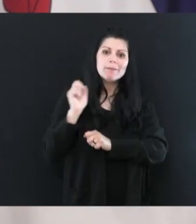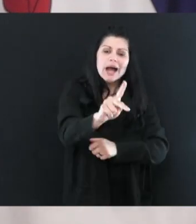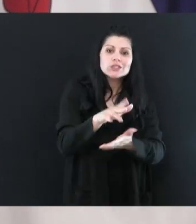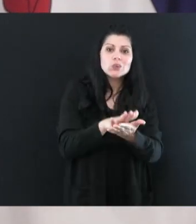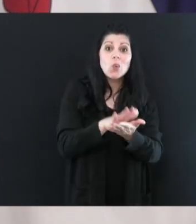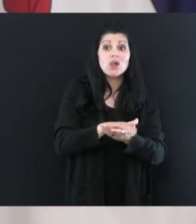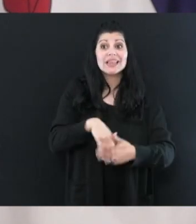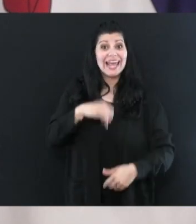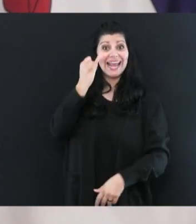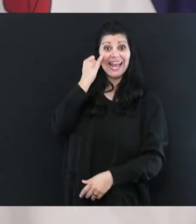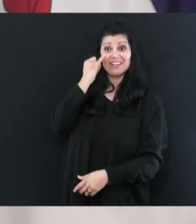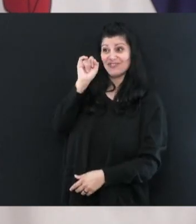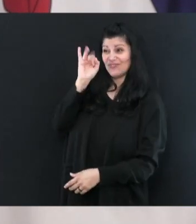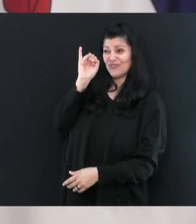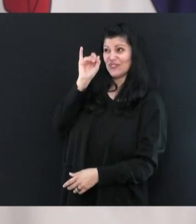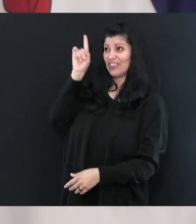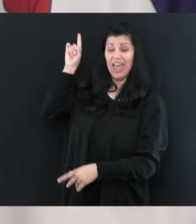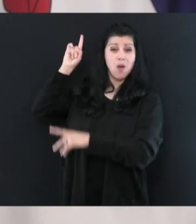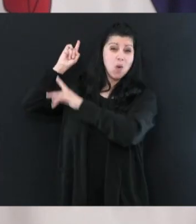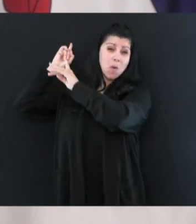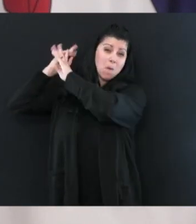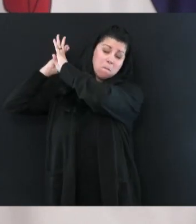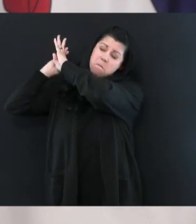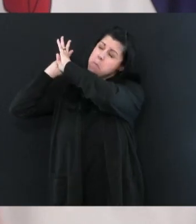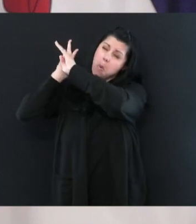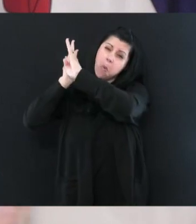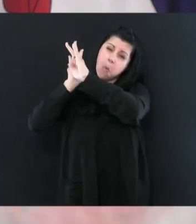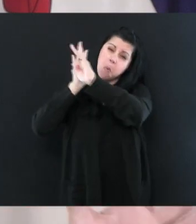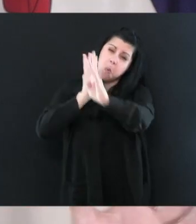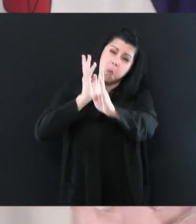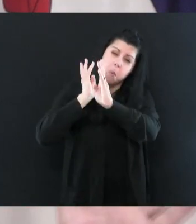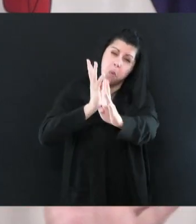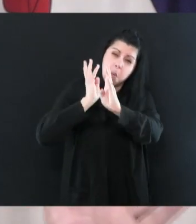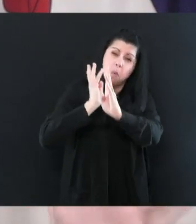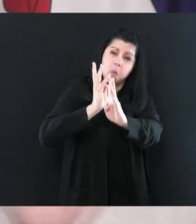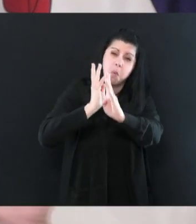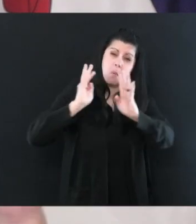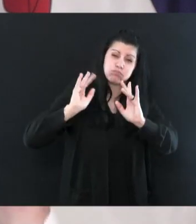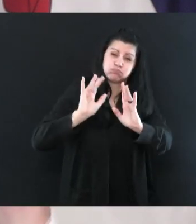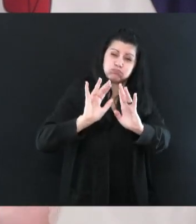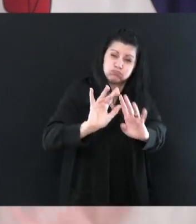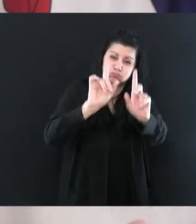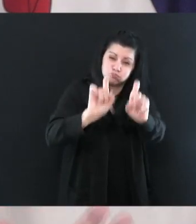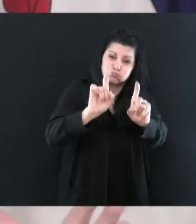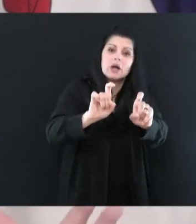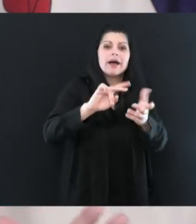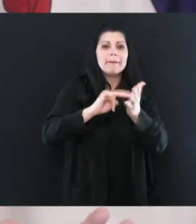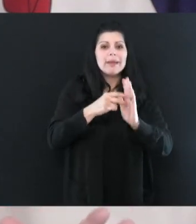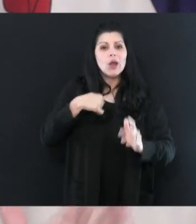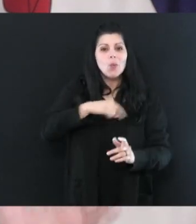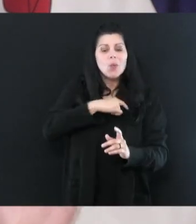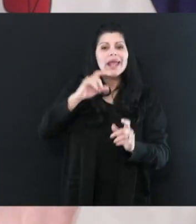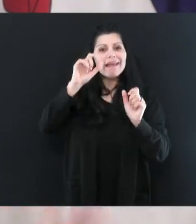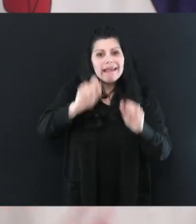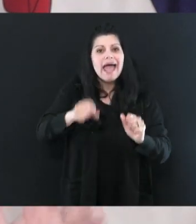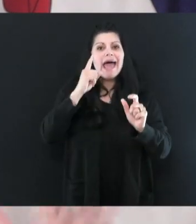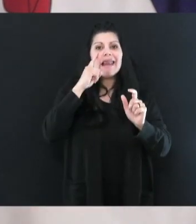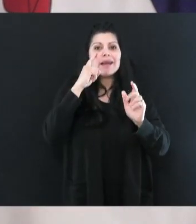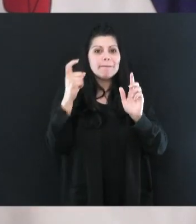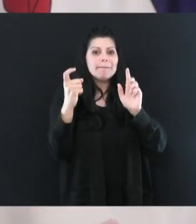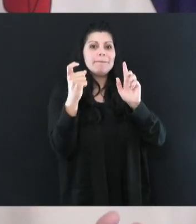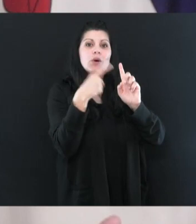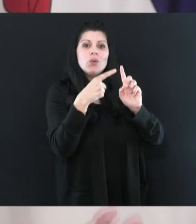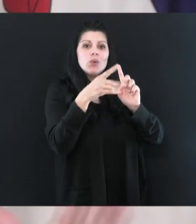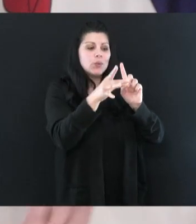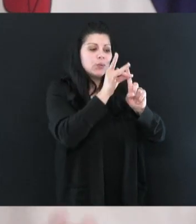the more we'll find spreaders. I love it. I love it to death that the more they